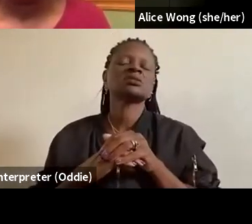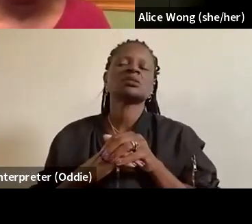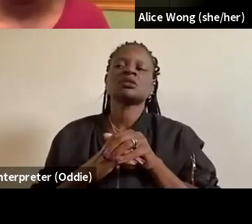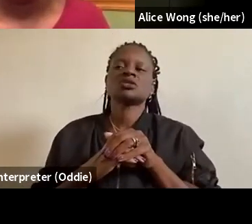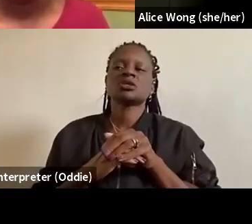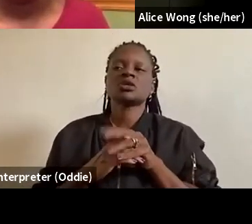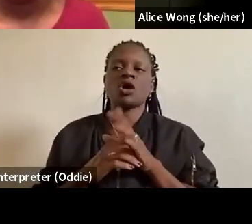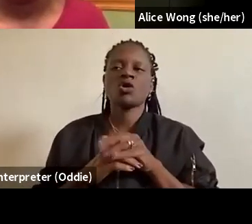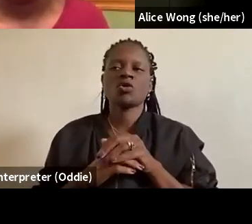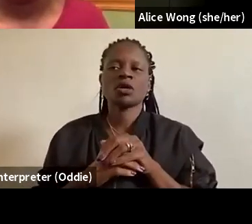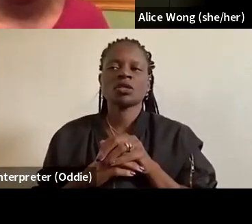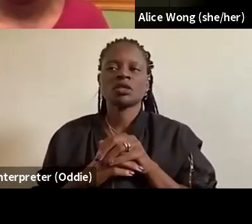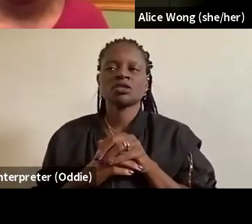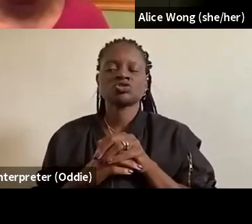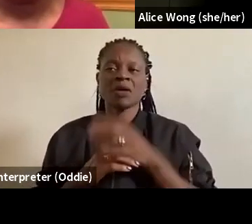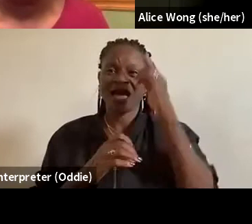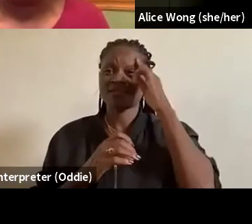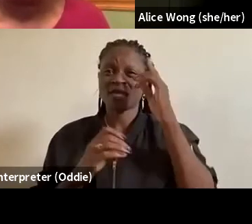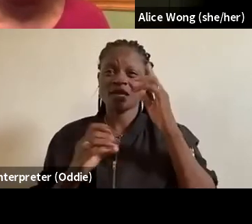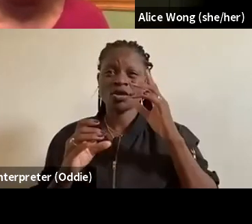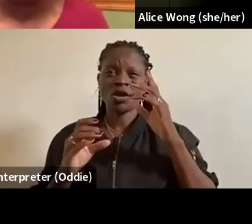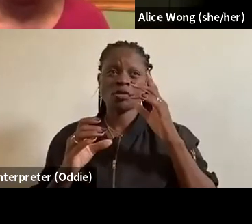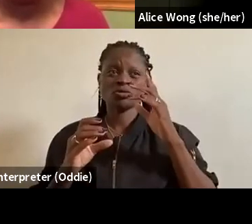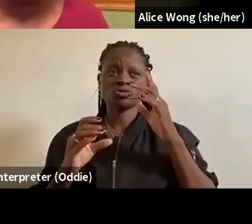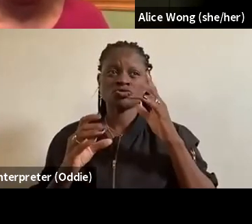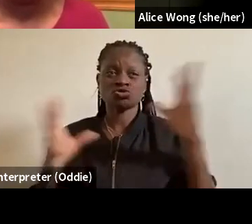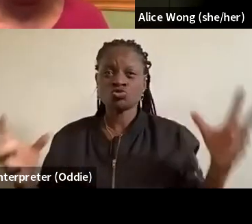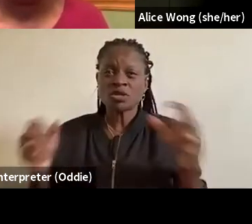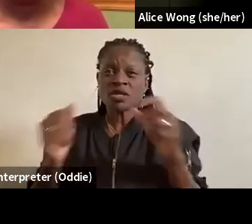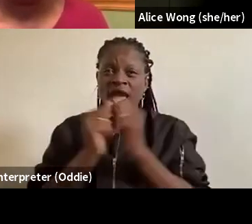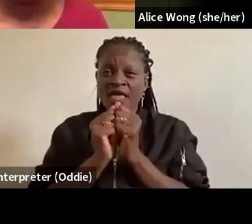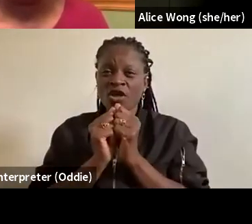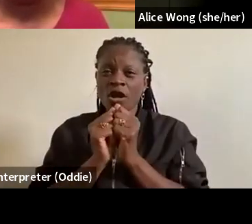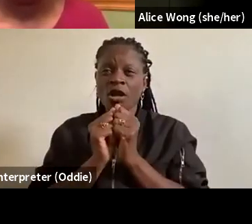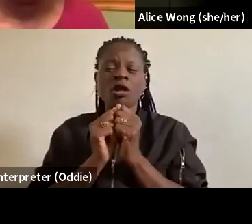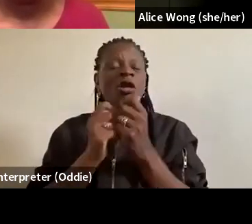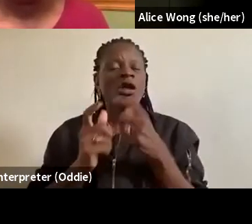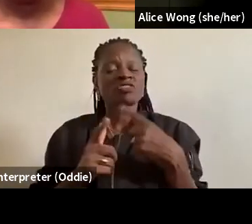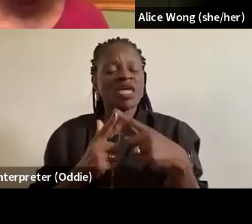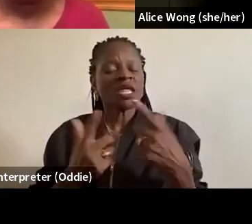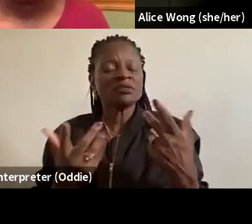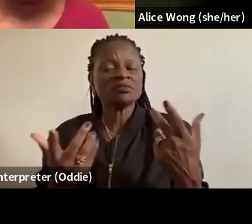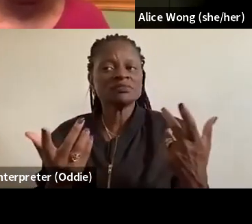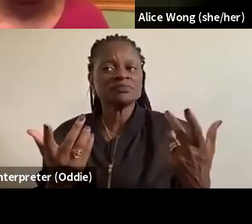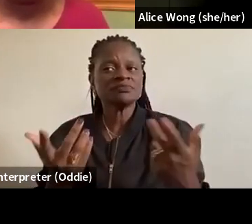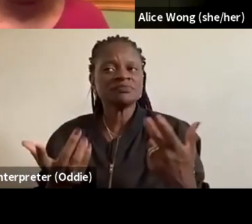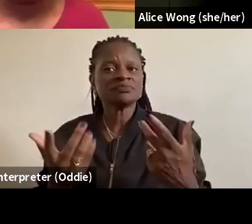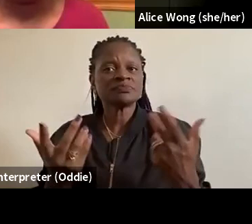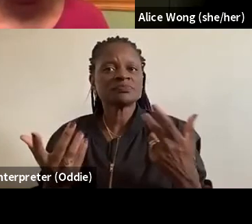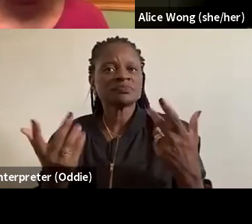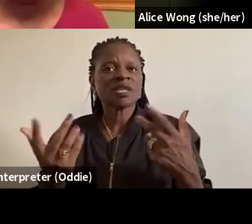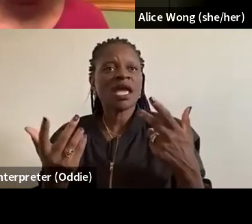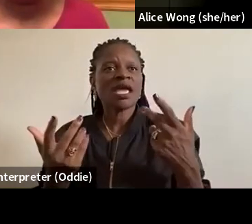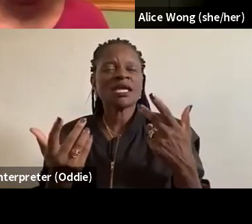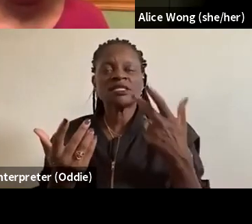of us are going to do collectively, those who really do care. And I think that's, this is one effort out of